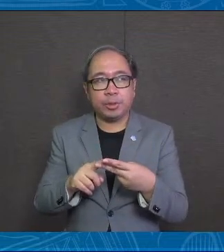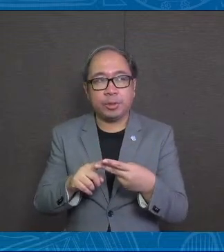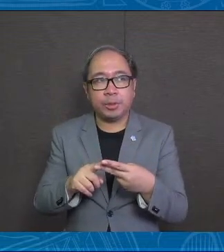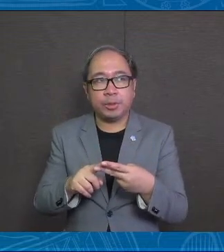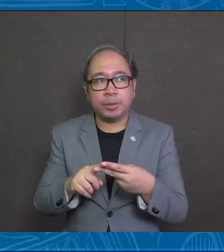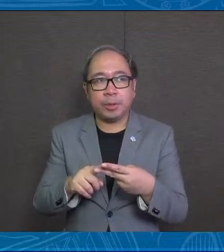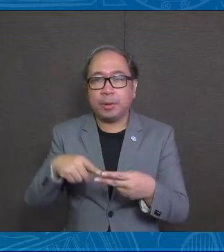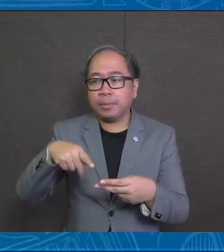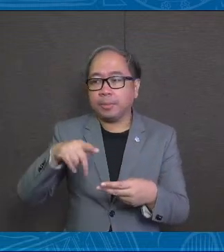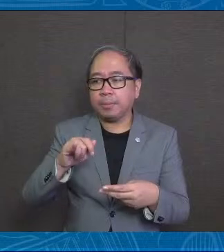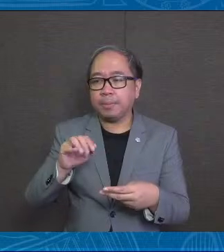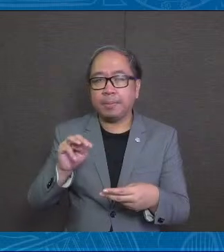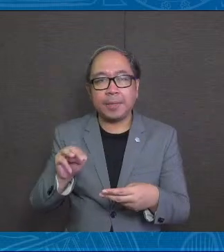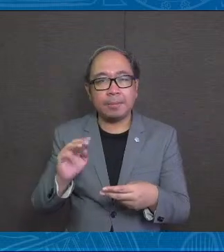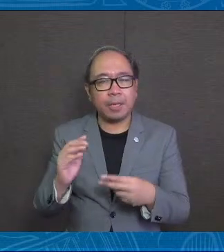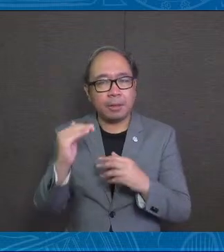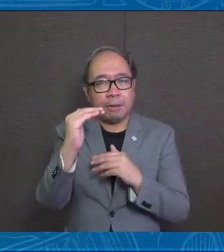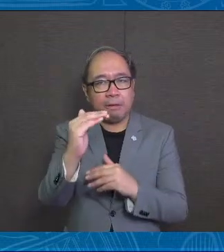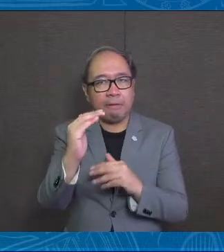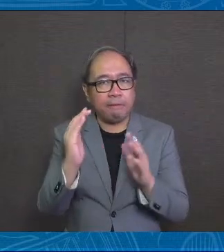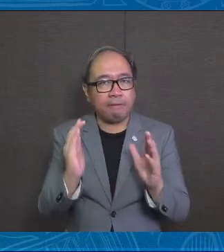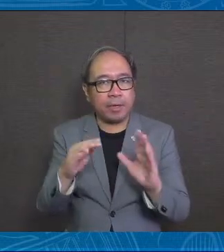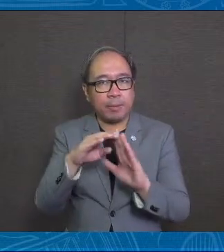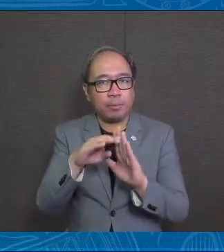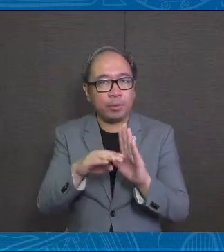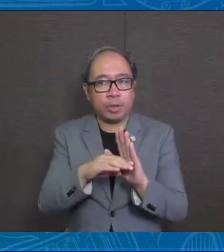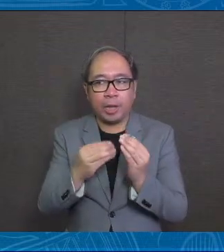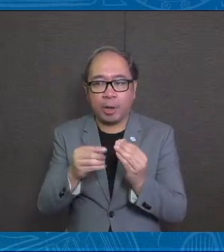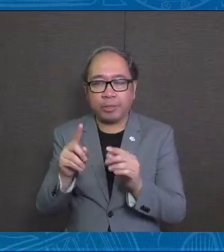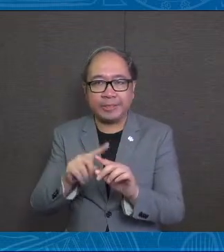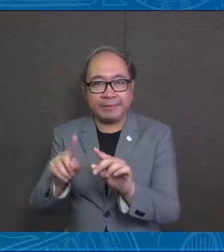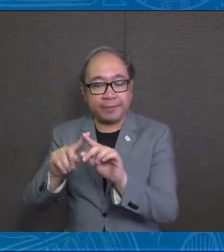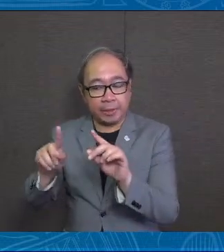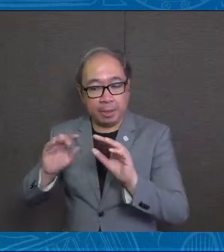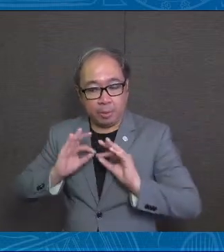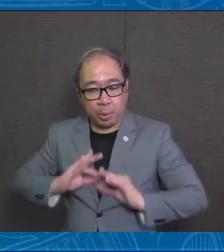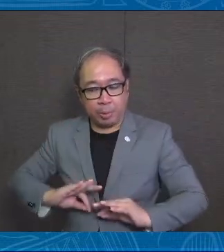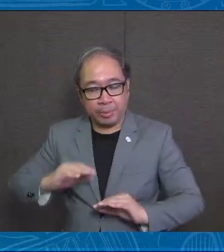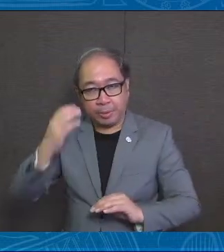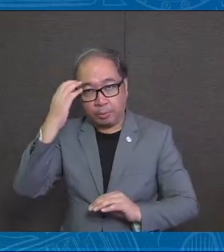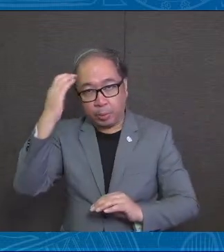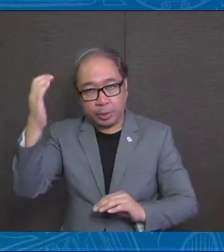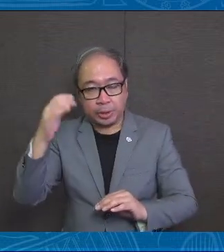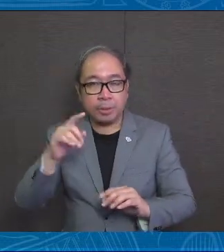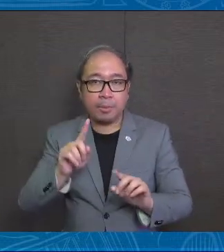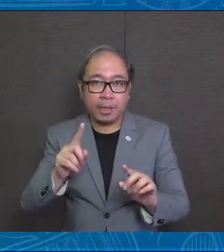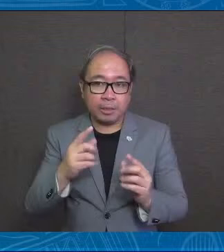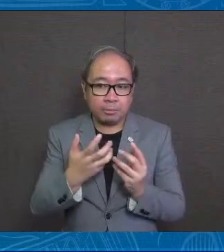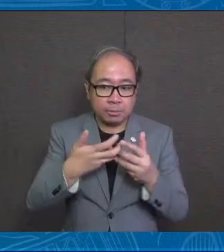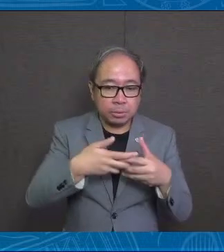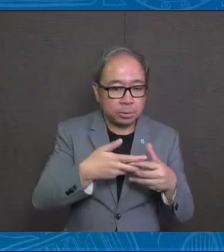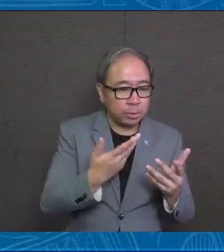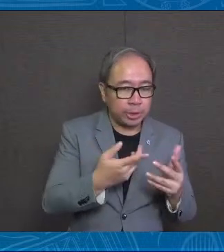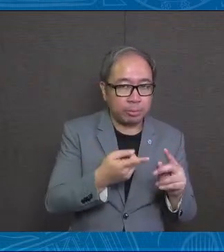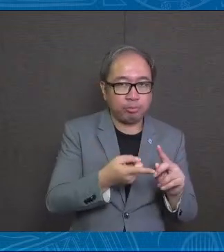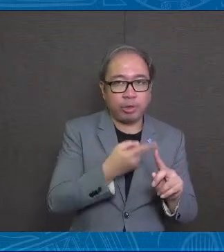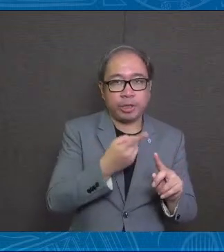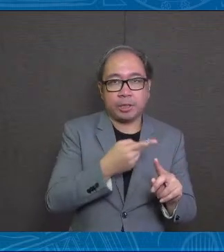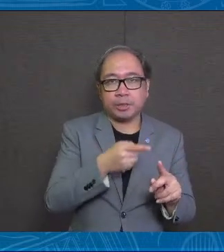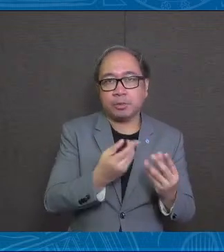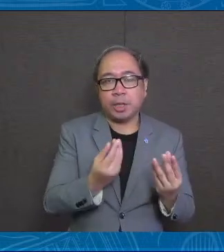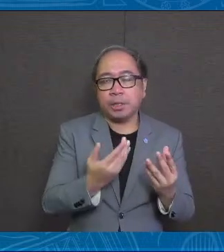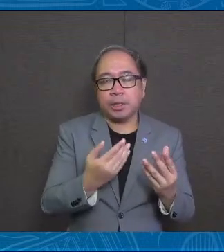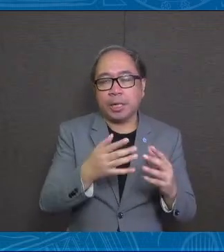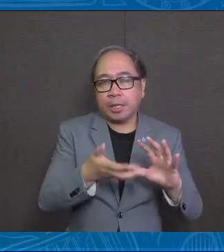so PIM frameworks to enable the line agencies, and I'll go into this, prioritize investments with climate and disaster